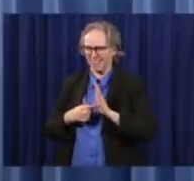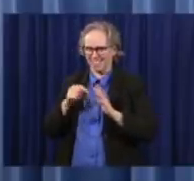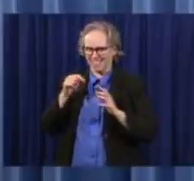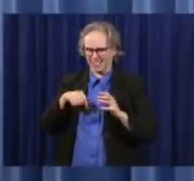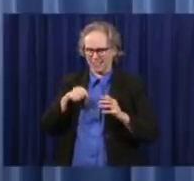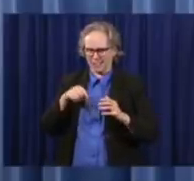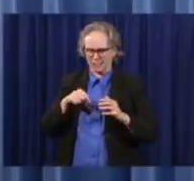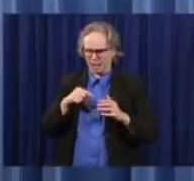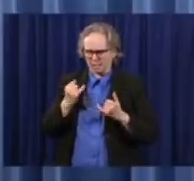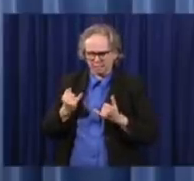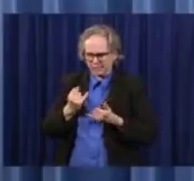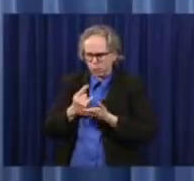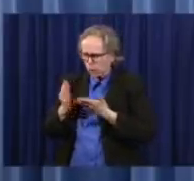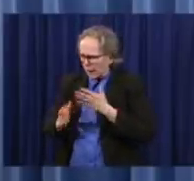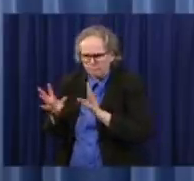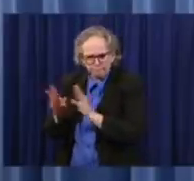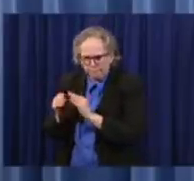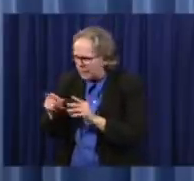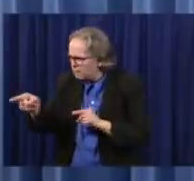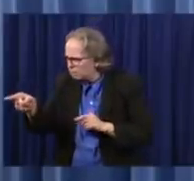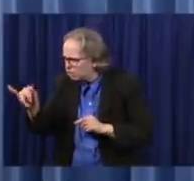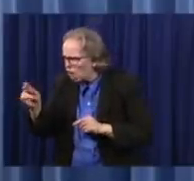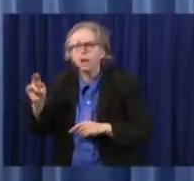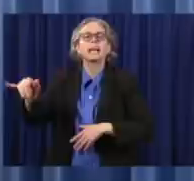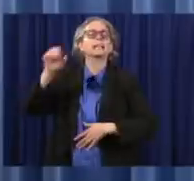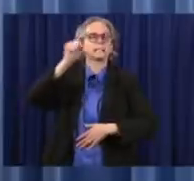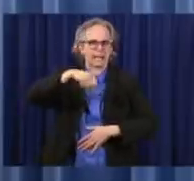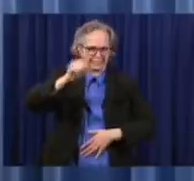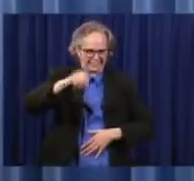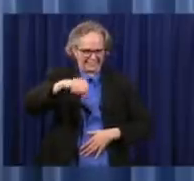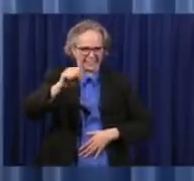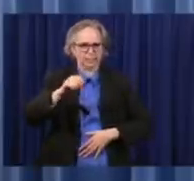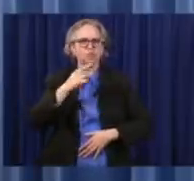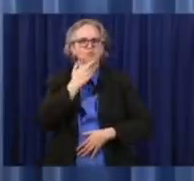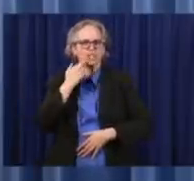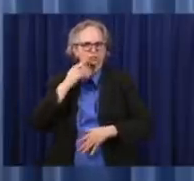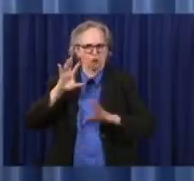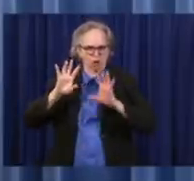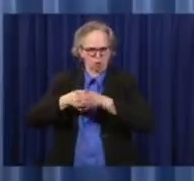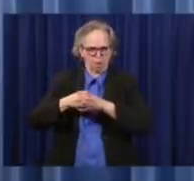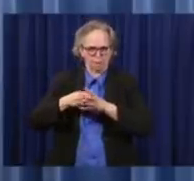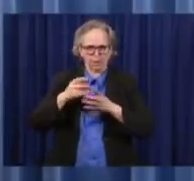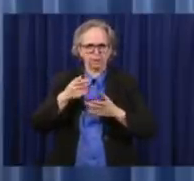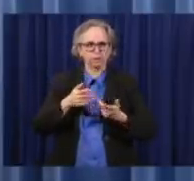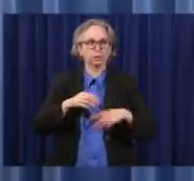John? Started today. We have a hair group.